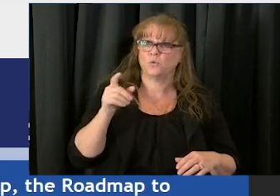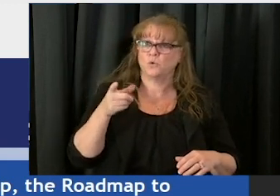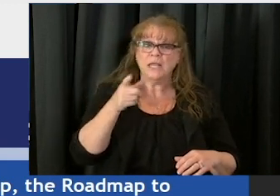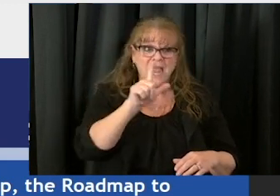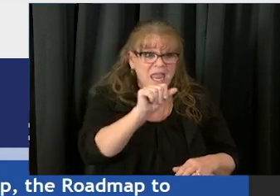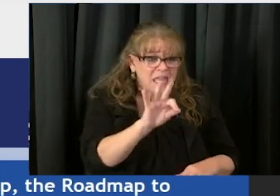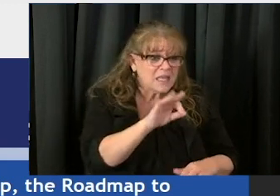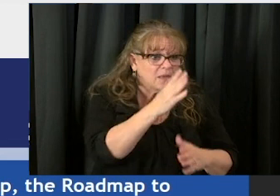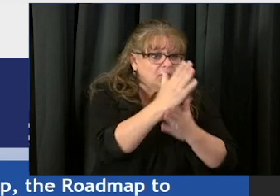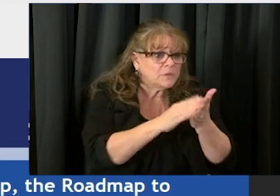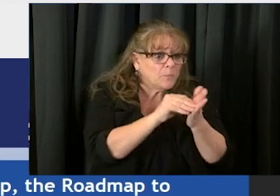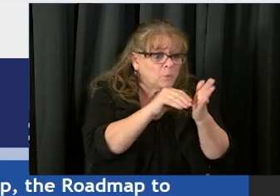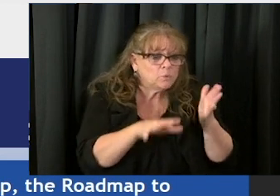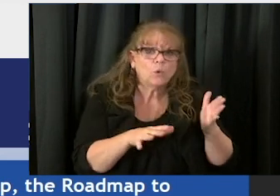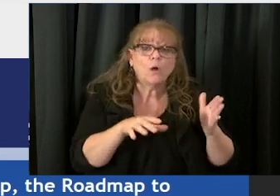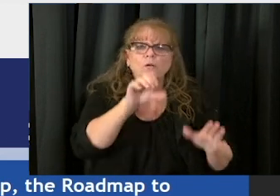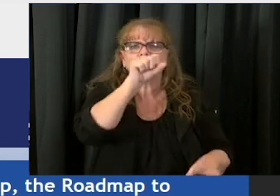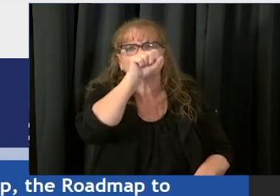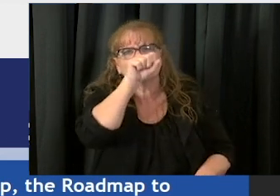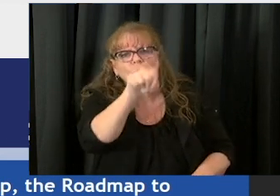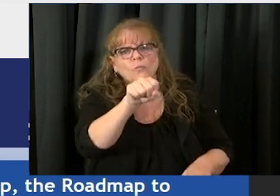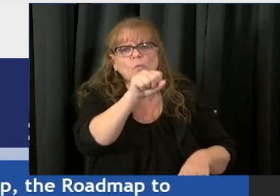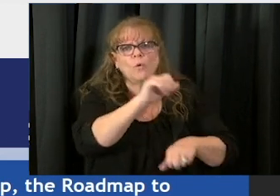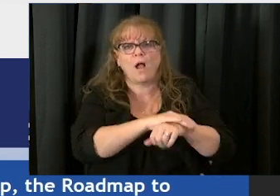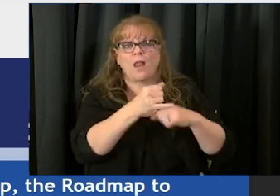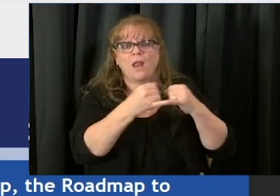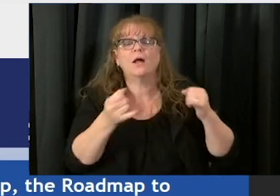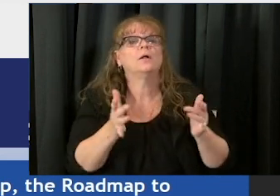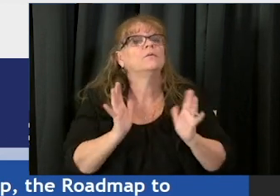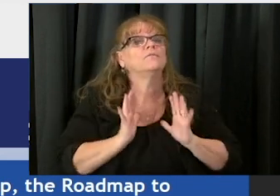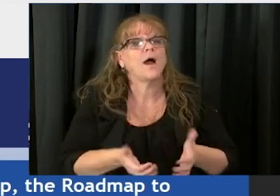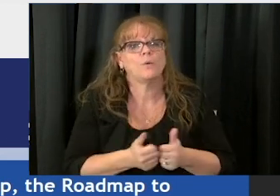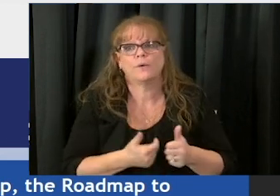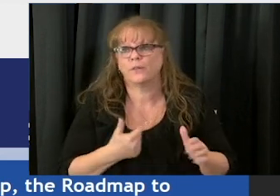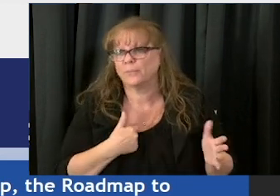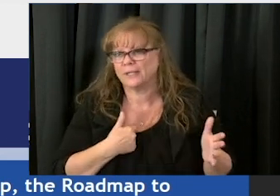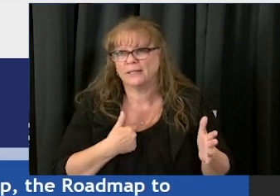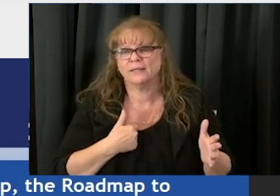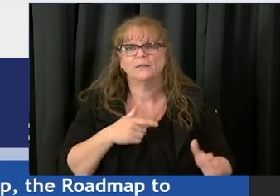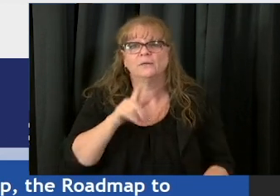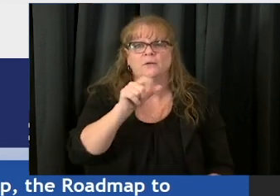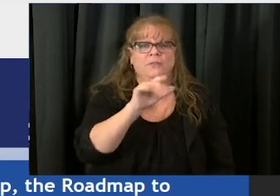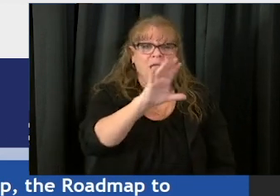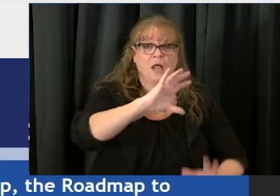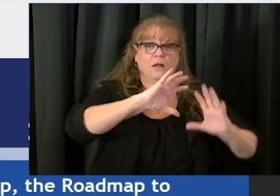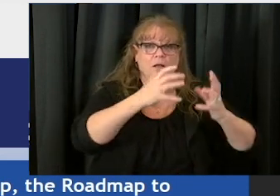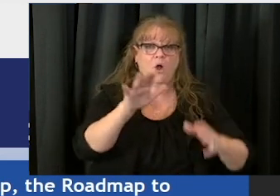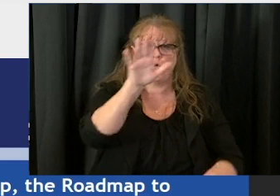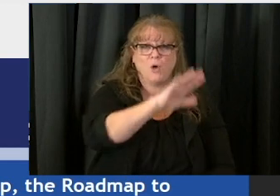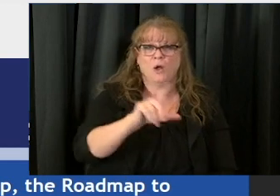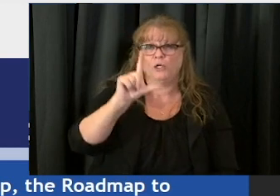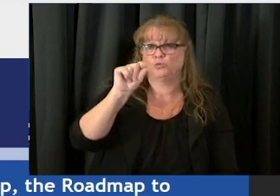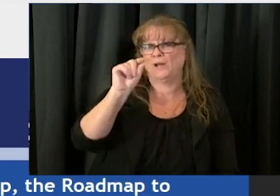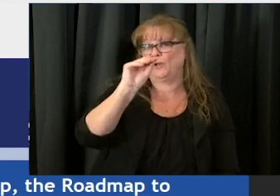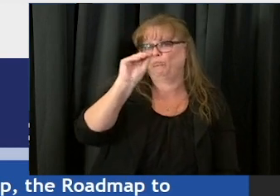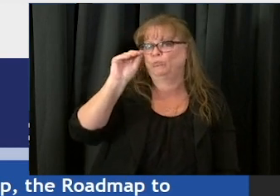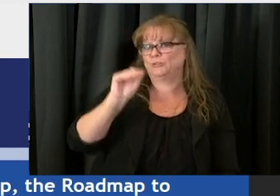families will choose that option as many more recognize the benefits of in-person education.